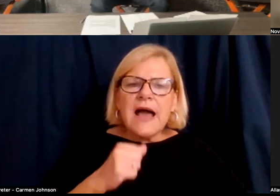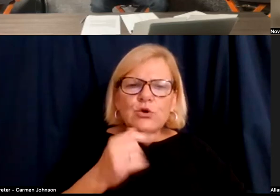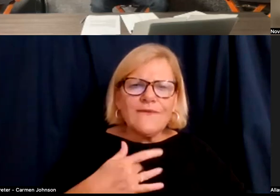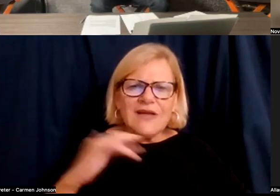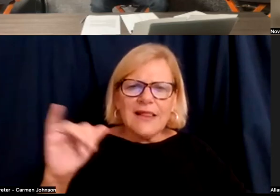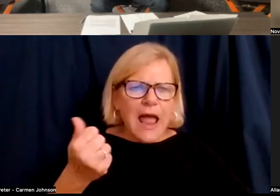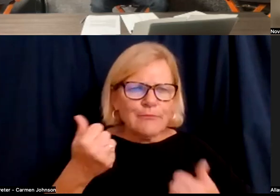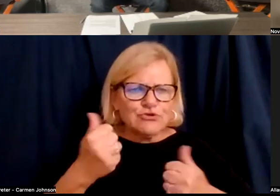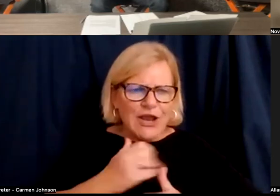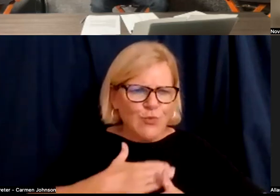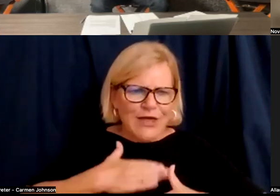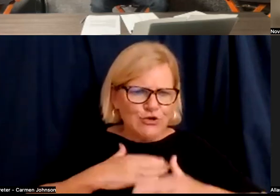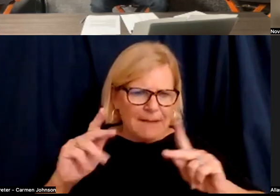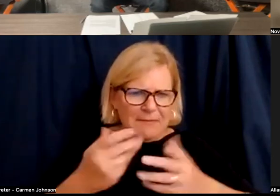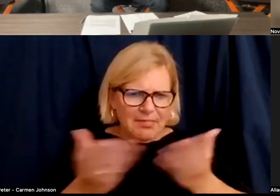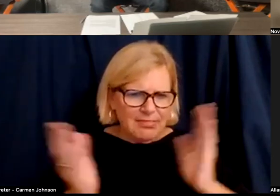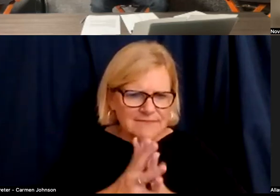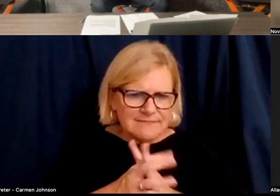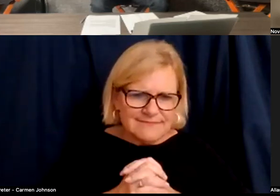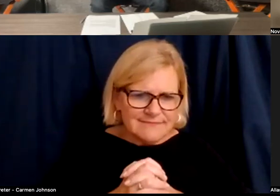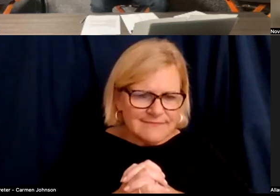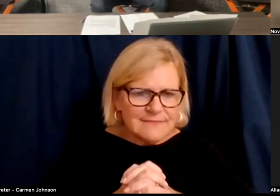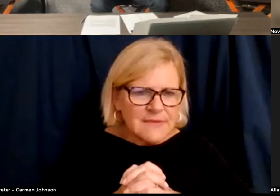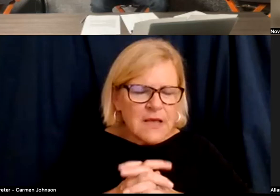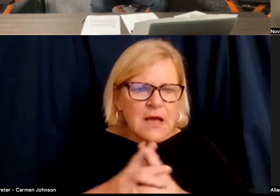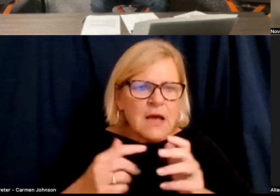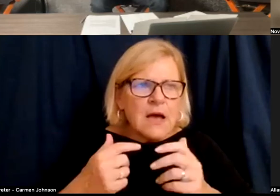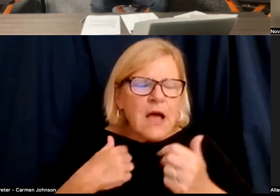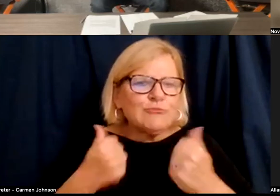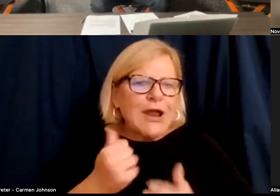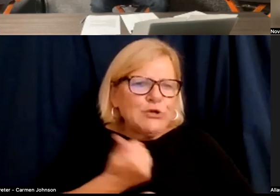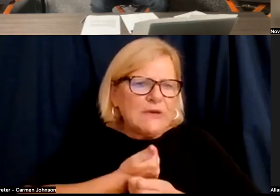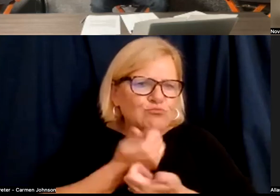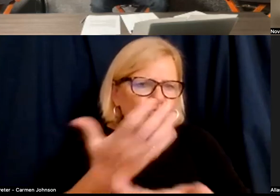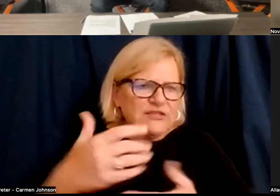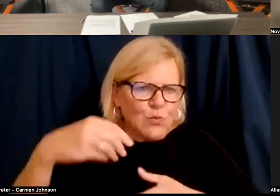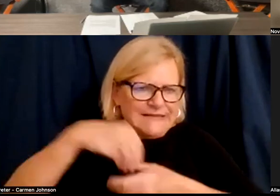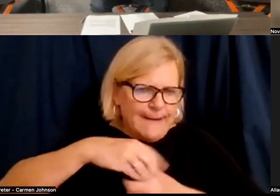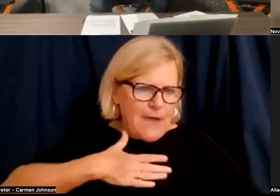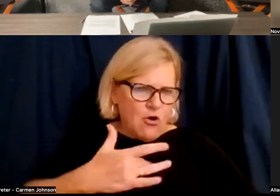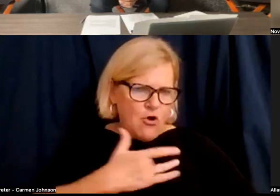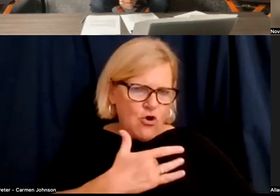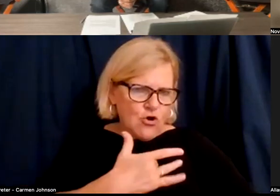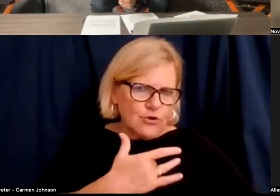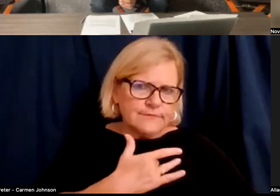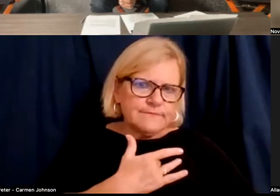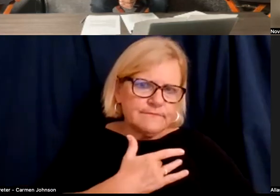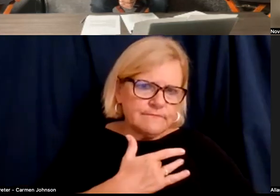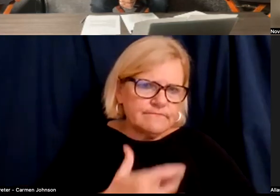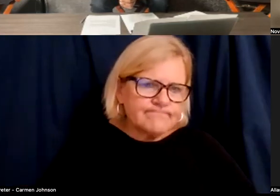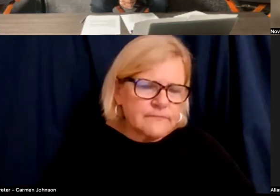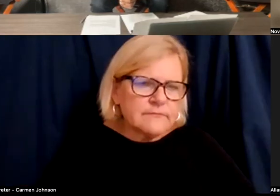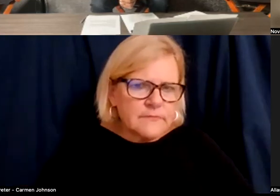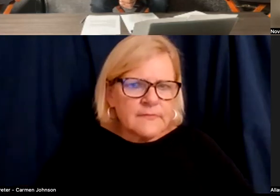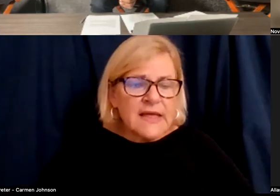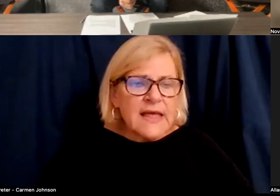trying to entertain people. Okay. I'm trying to express what's in my heart. Okay. And